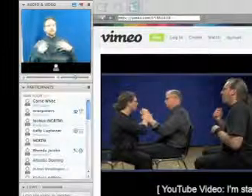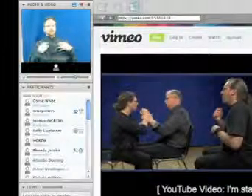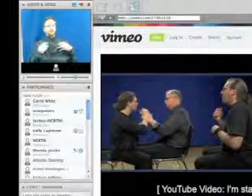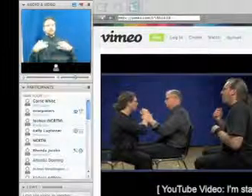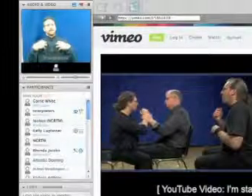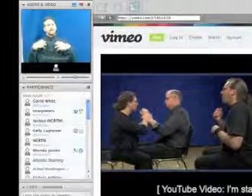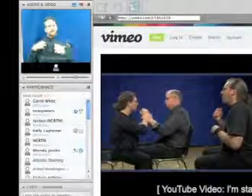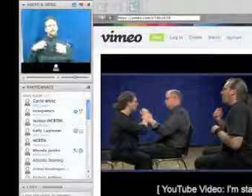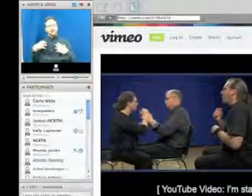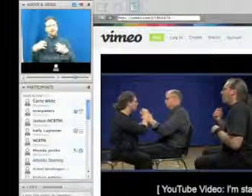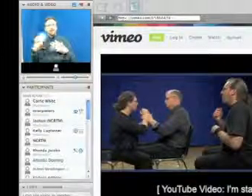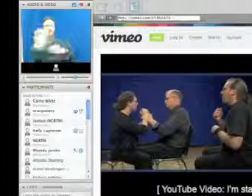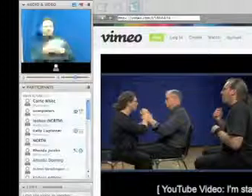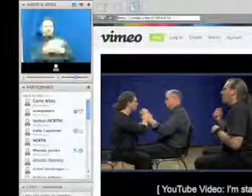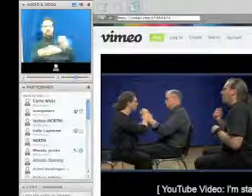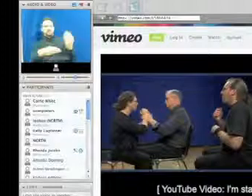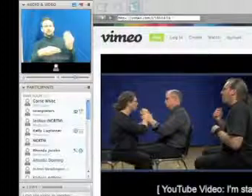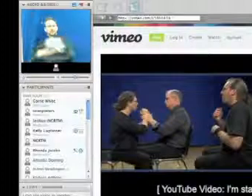the speakers.